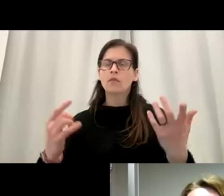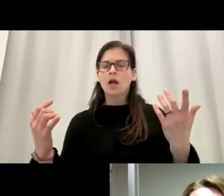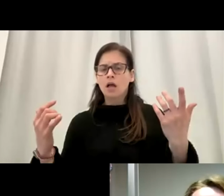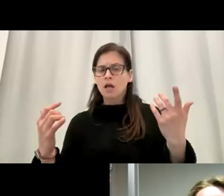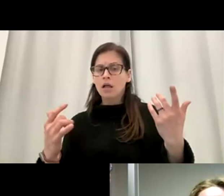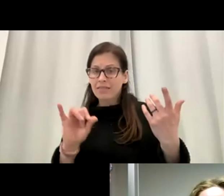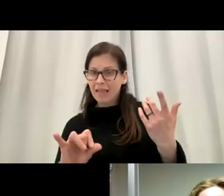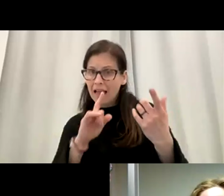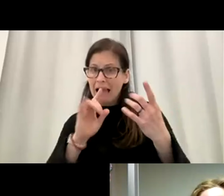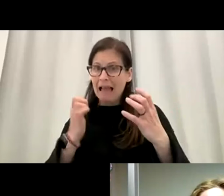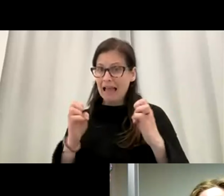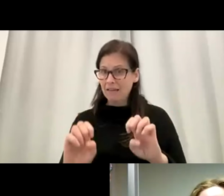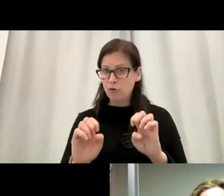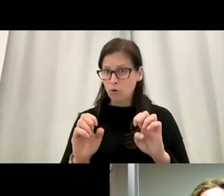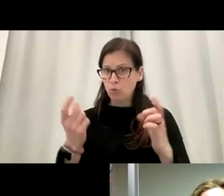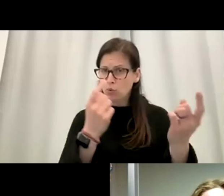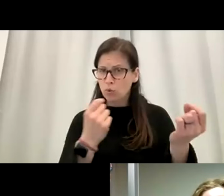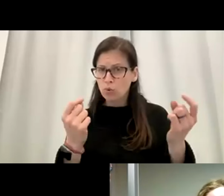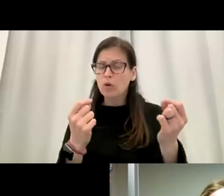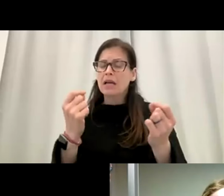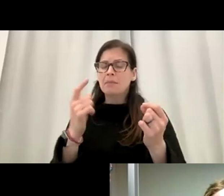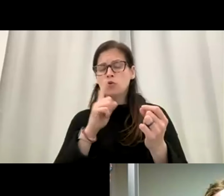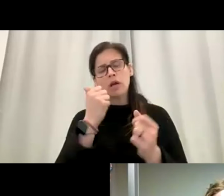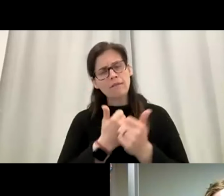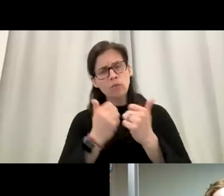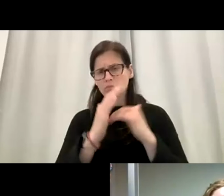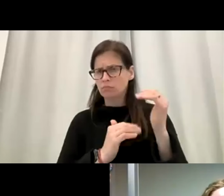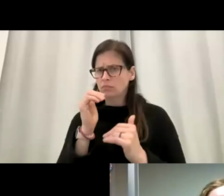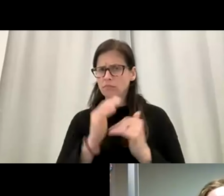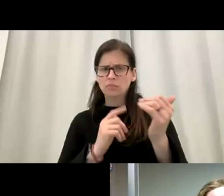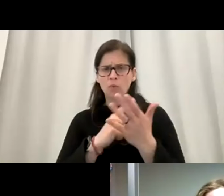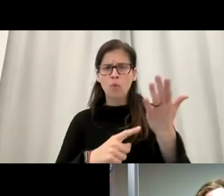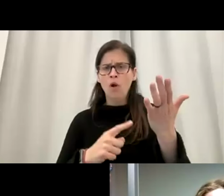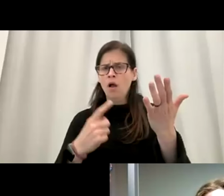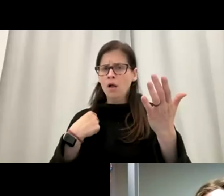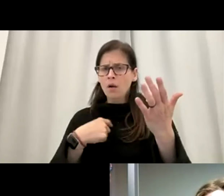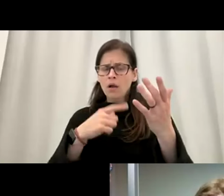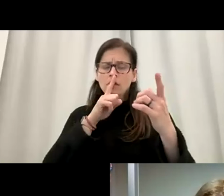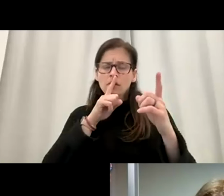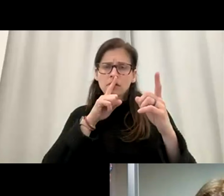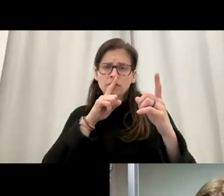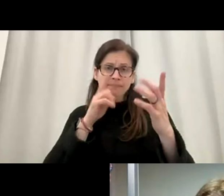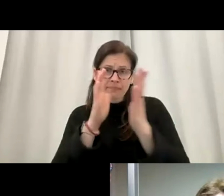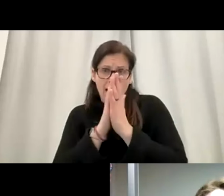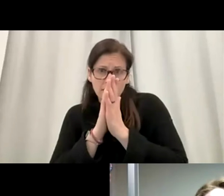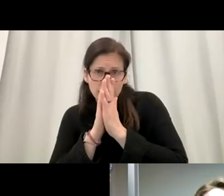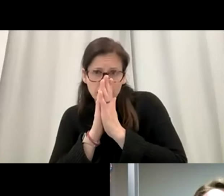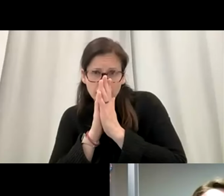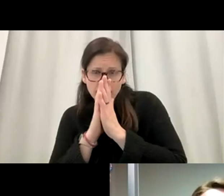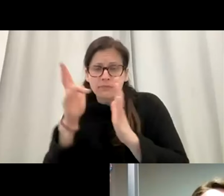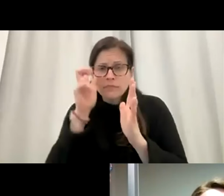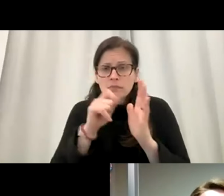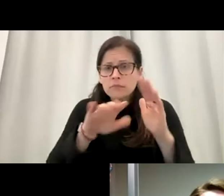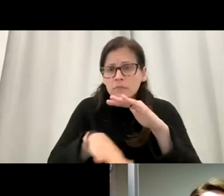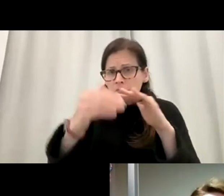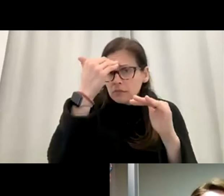that everyone was comfortable with what we were asking for. And that sounds so basic, but in that